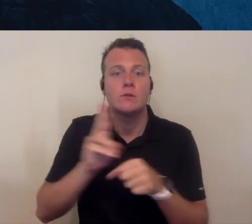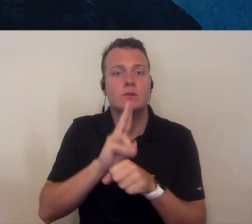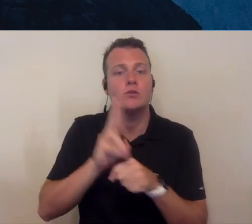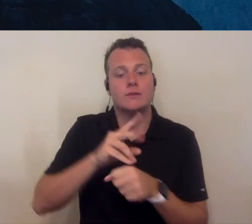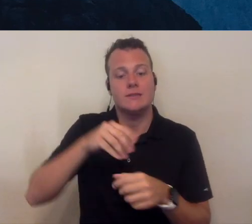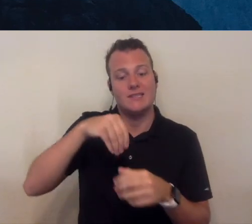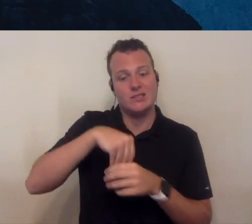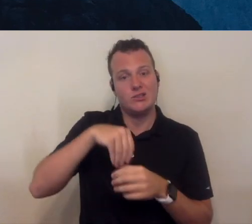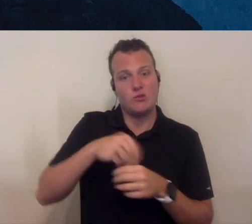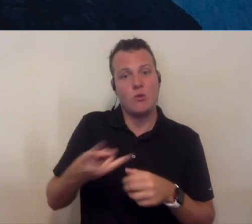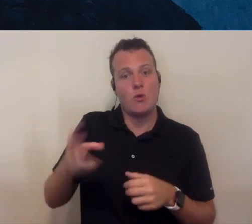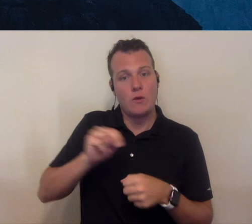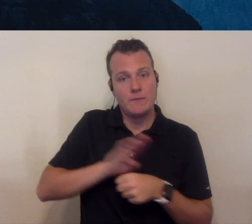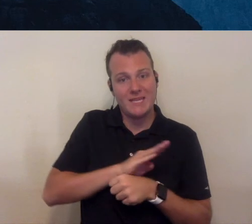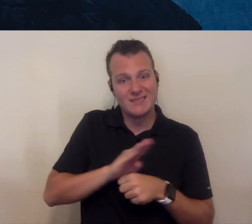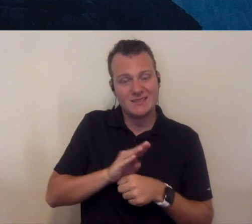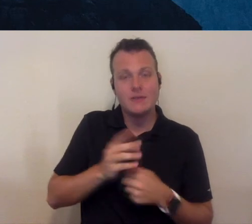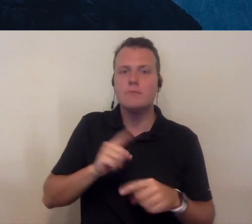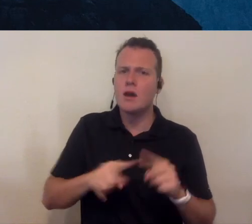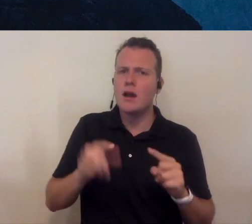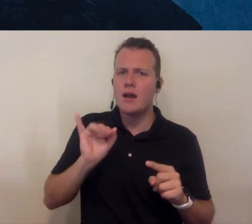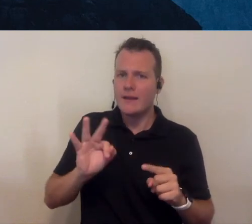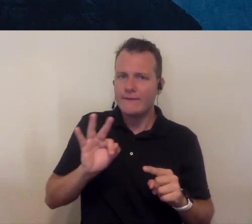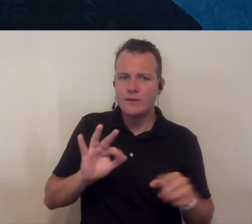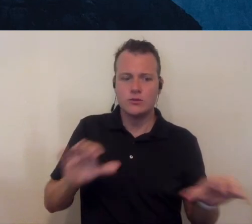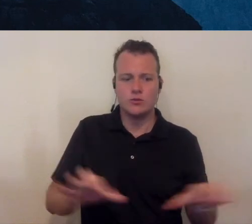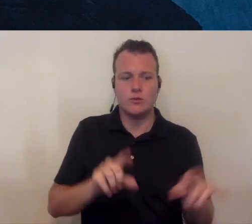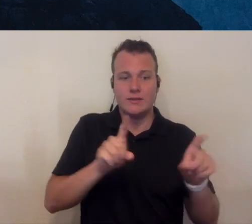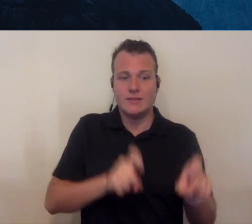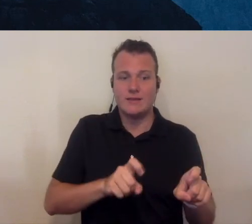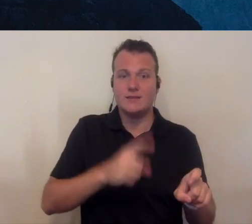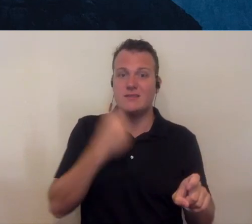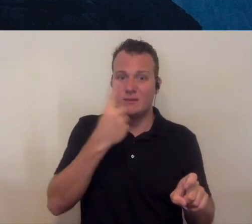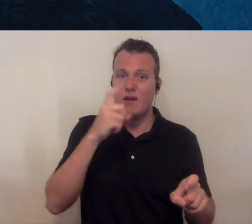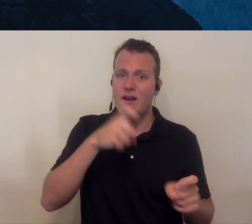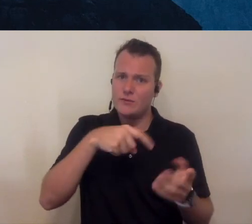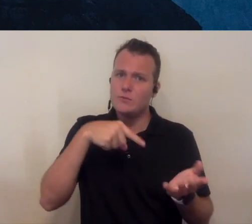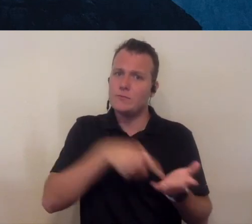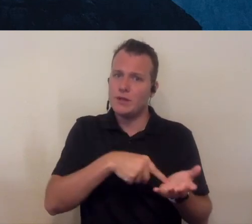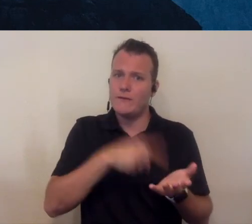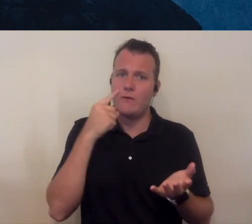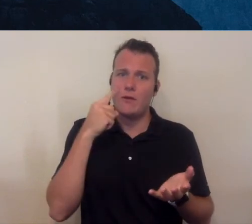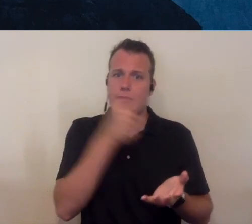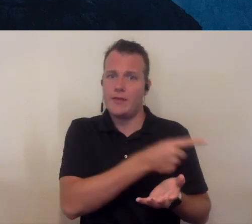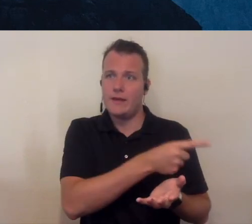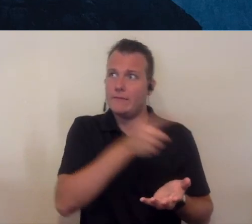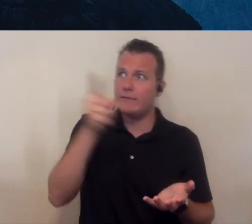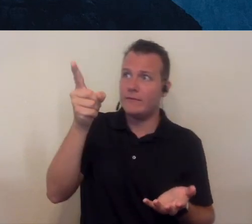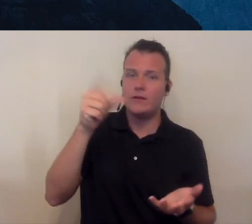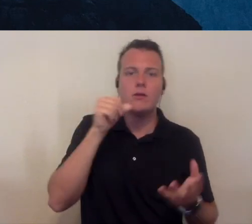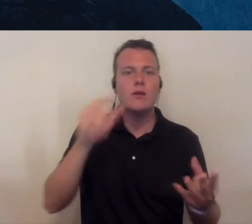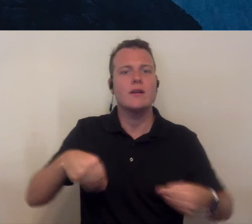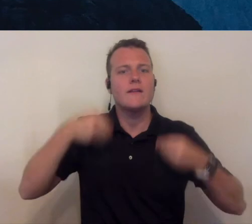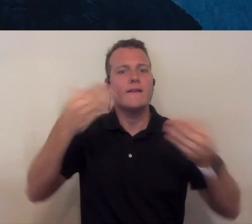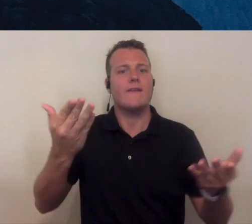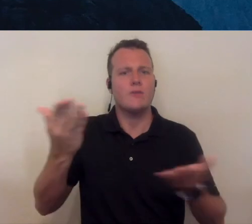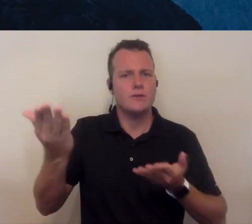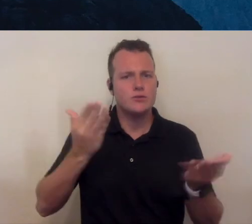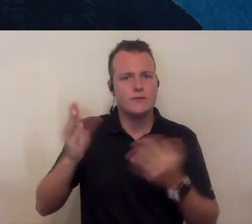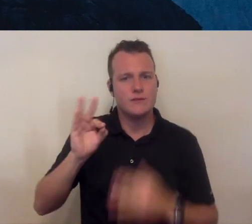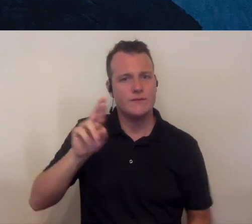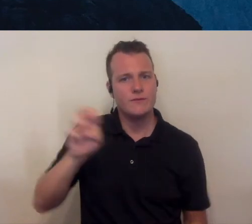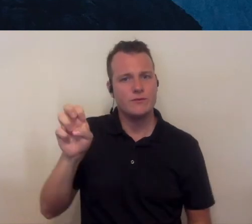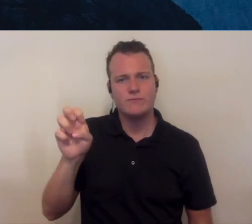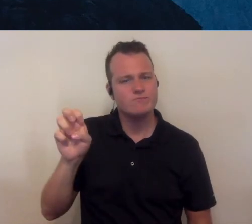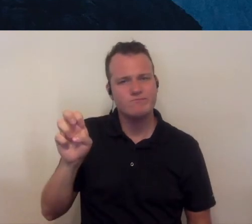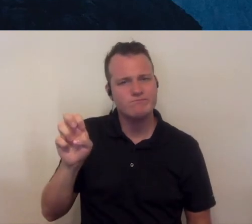just use that internally. But again, you do a test and somebody needs to be billed for it. You don't give away